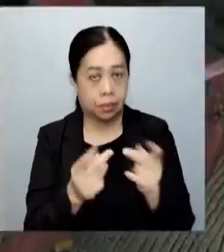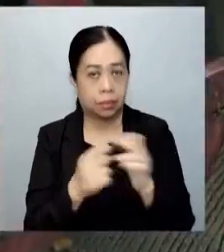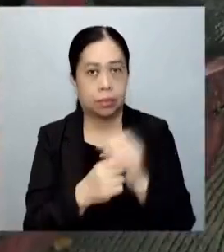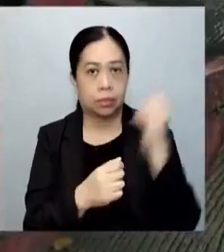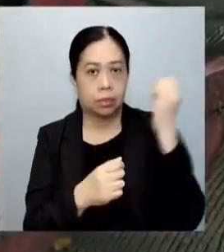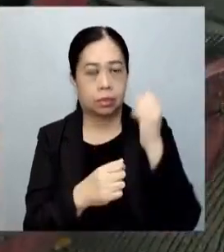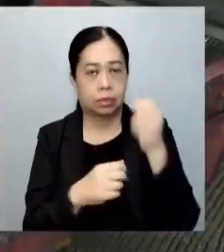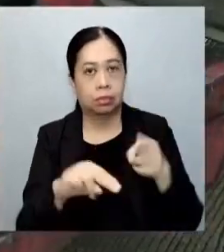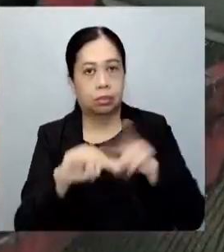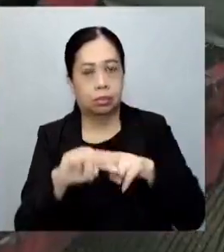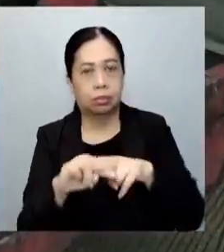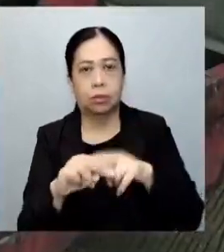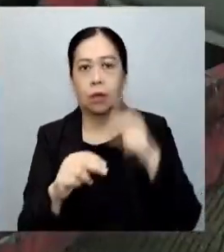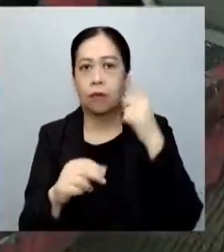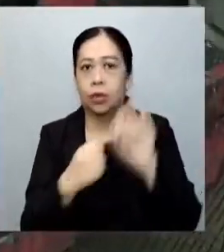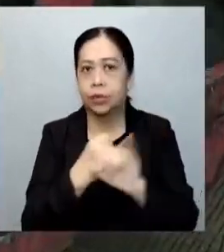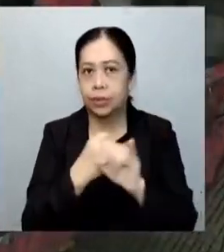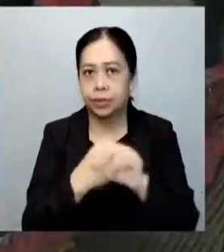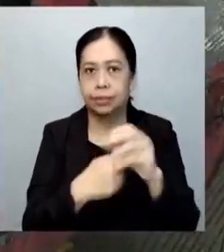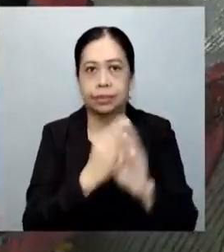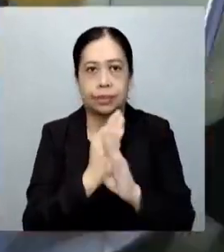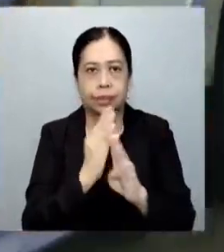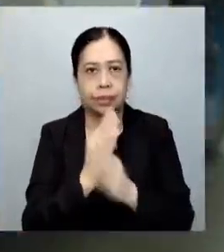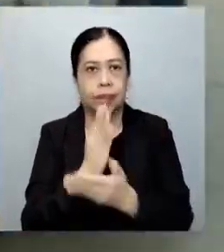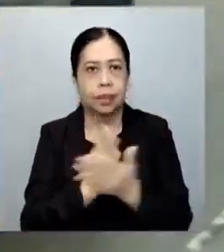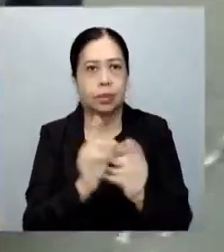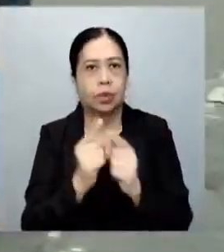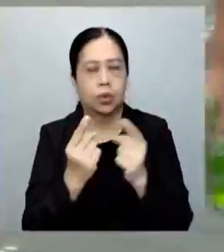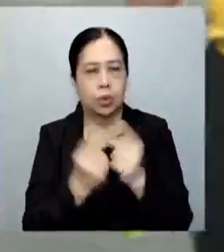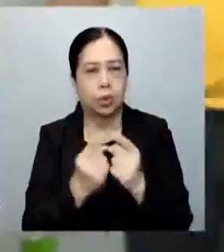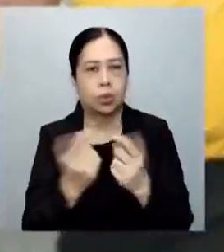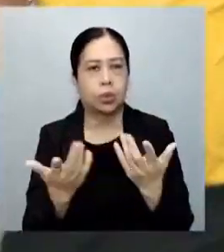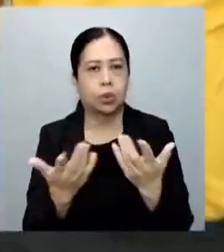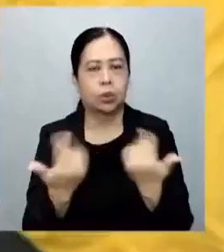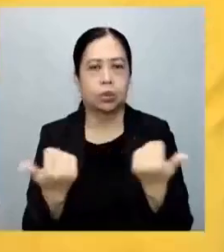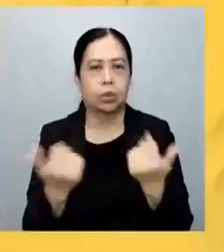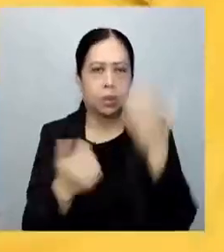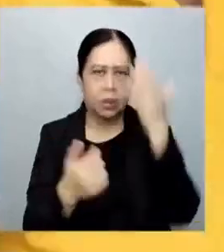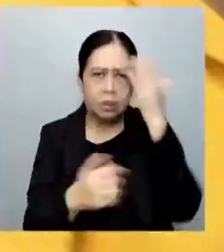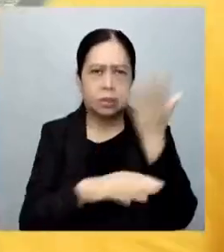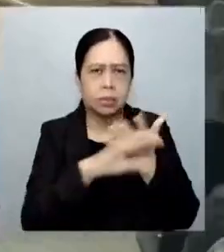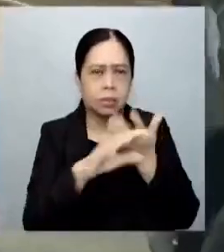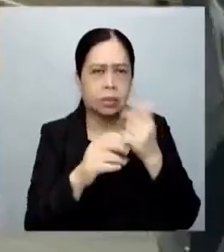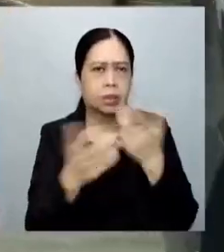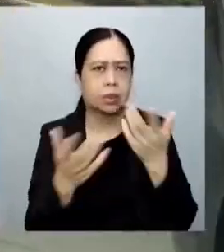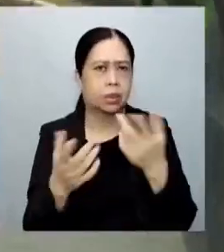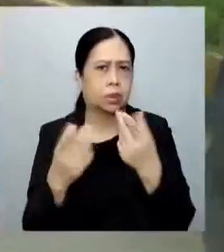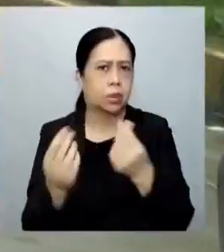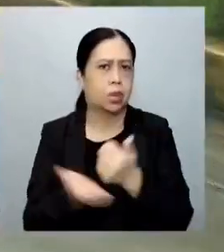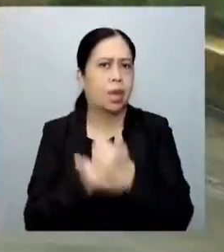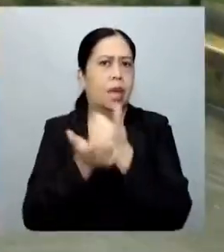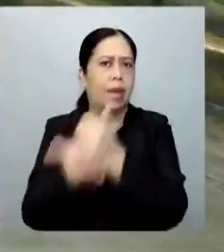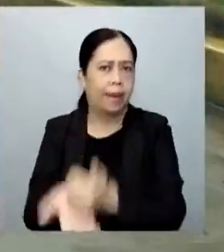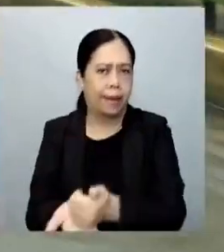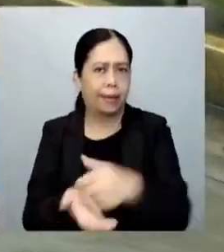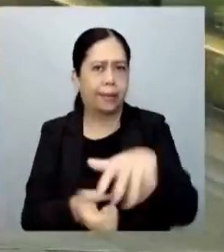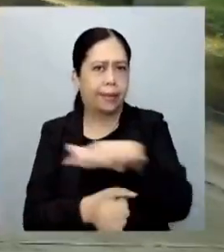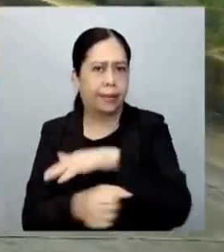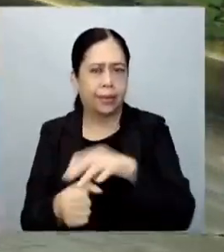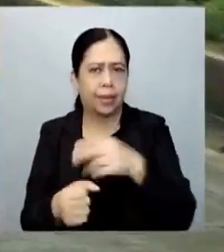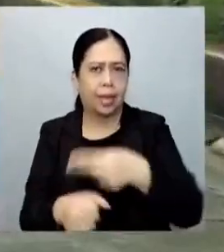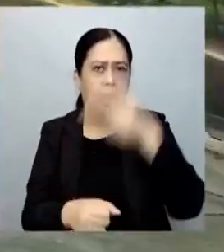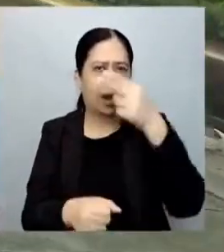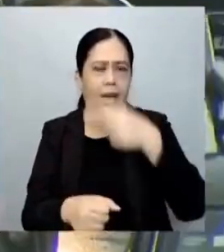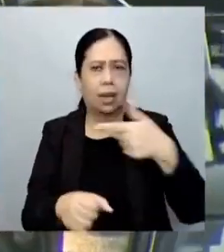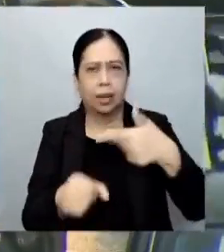for jeepneys and buses. Some transport groups have appealed to the board to come up with a measure that would help the sector deal with high oil